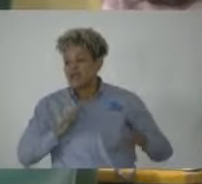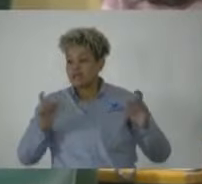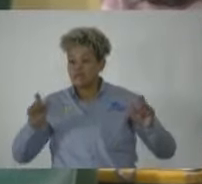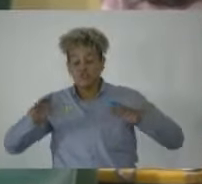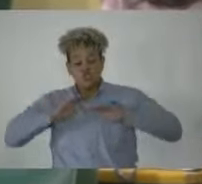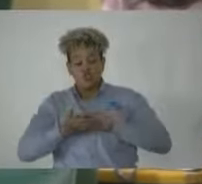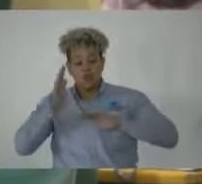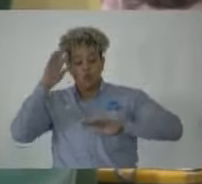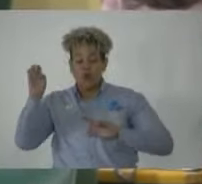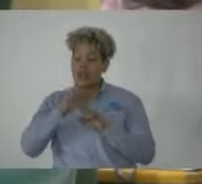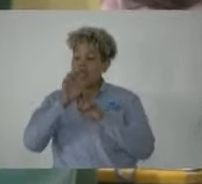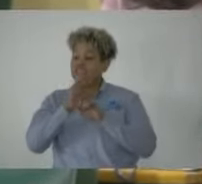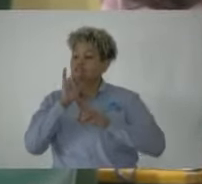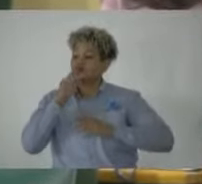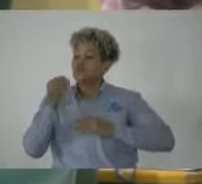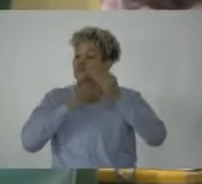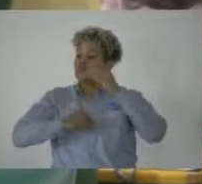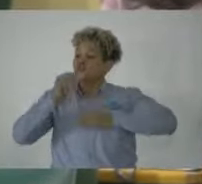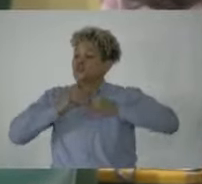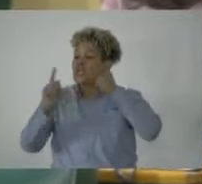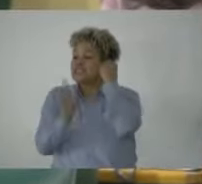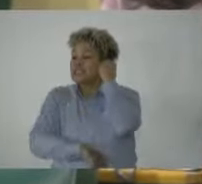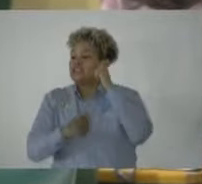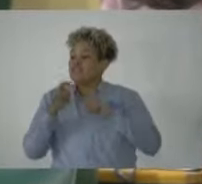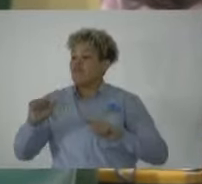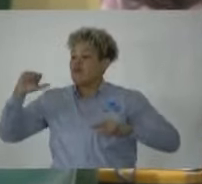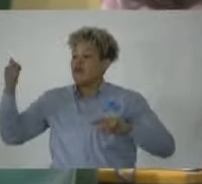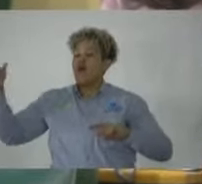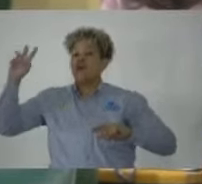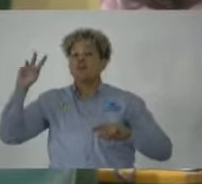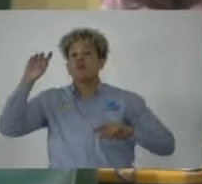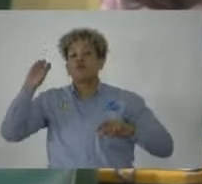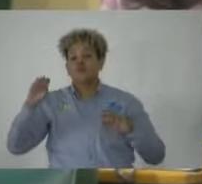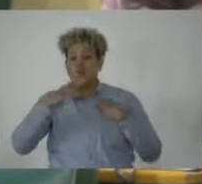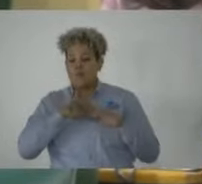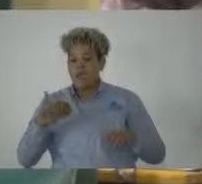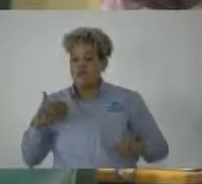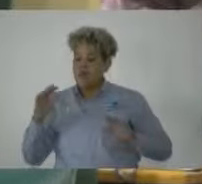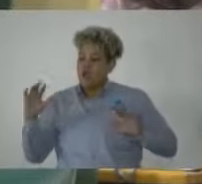be exposed to trade sanctions from other WTO members.